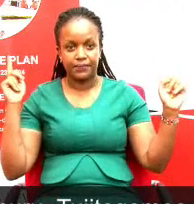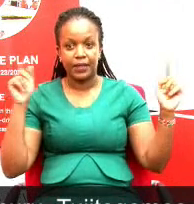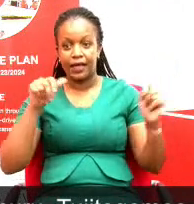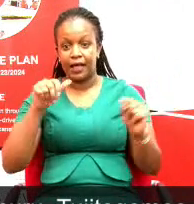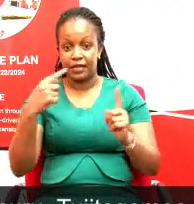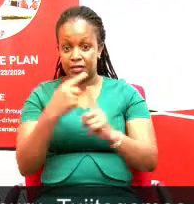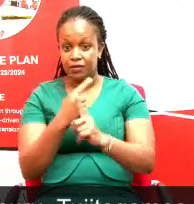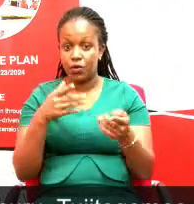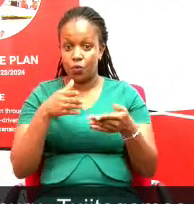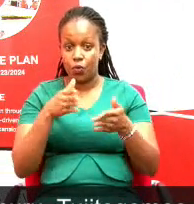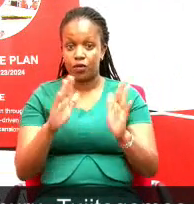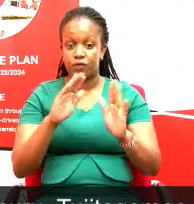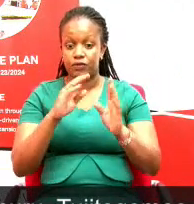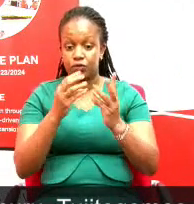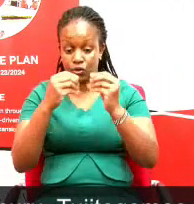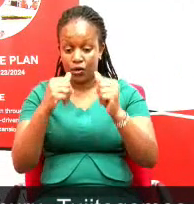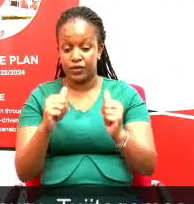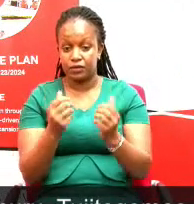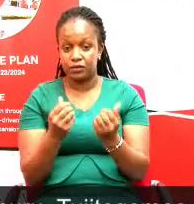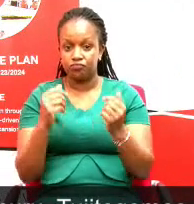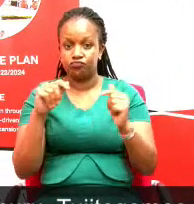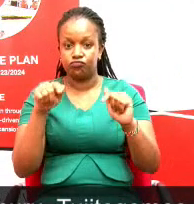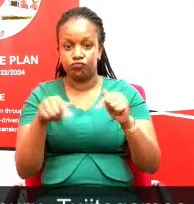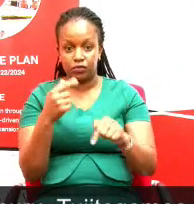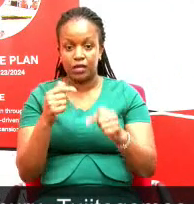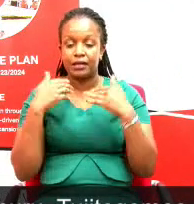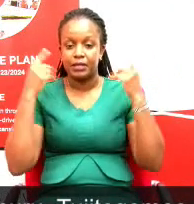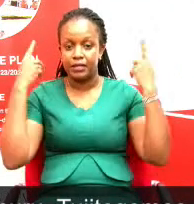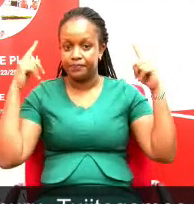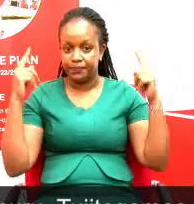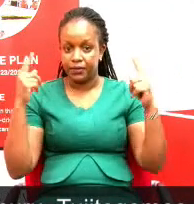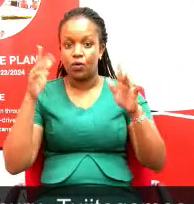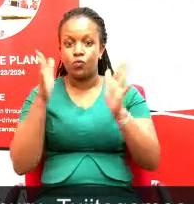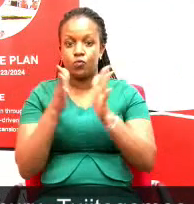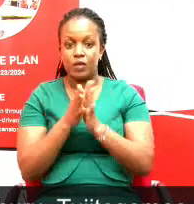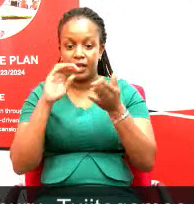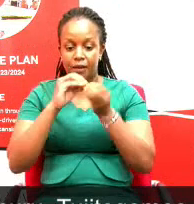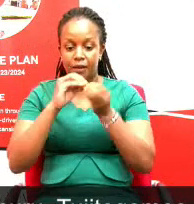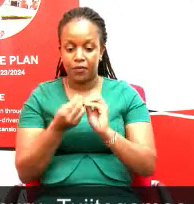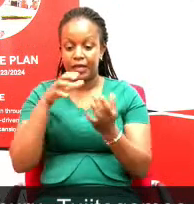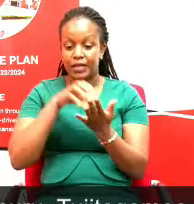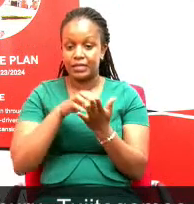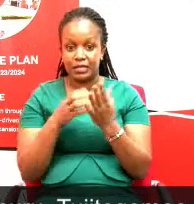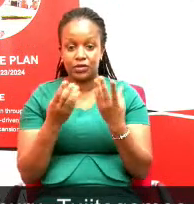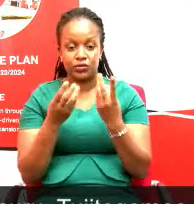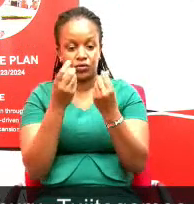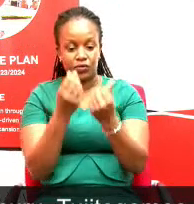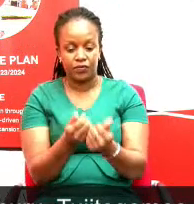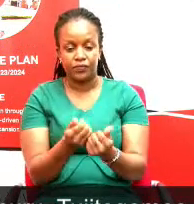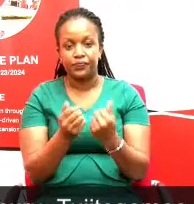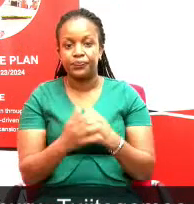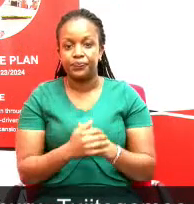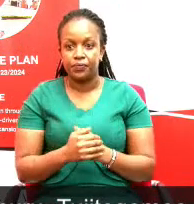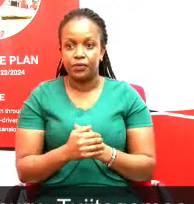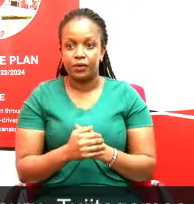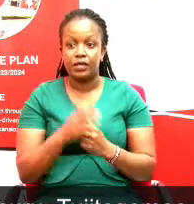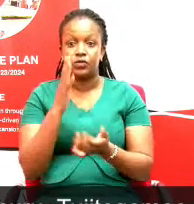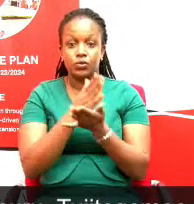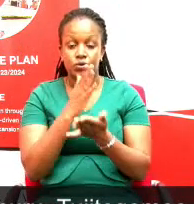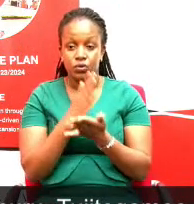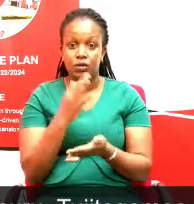its establishment in 2015, with a significant growth in both the number of cases resolved and the revenues realized.